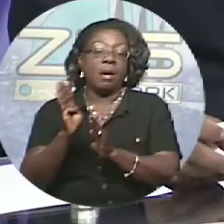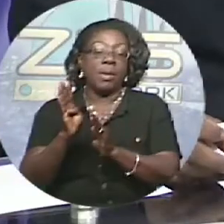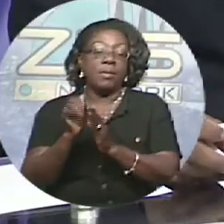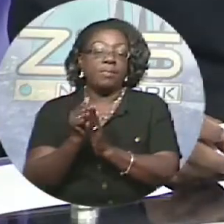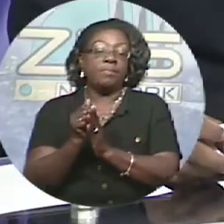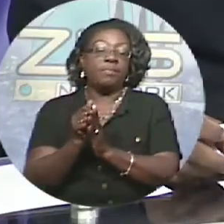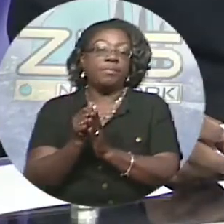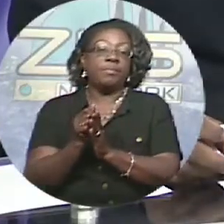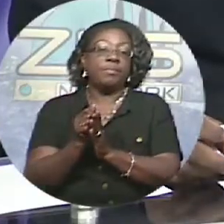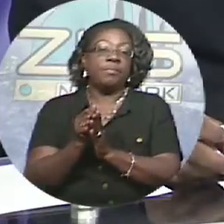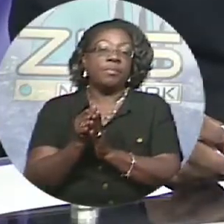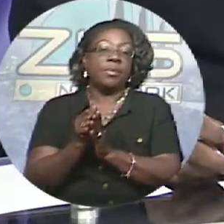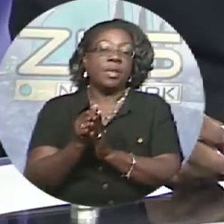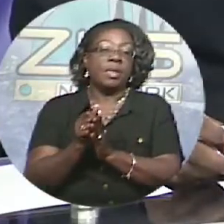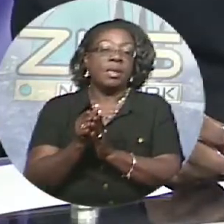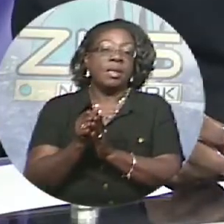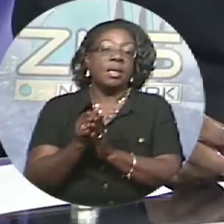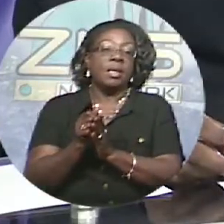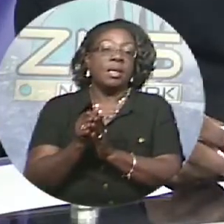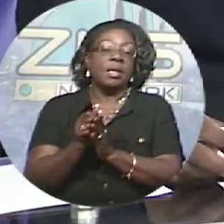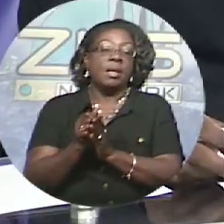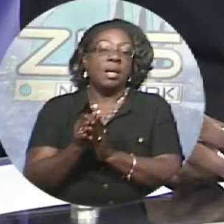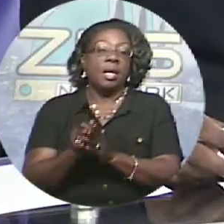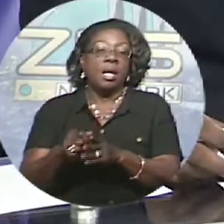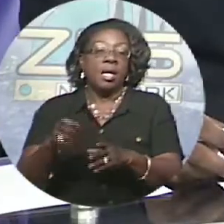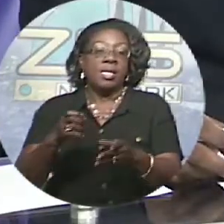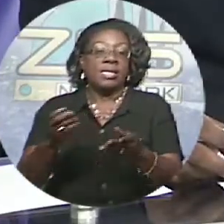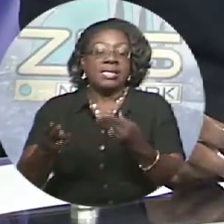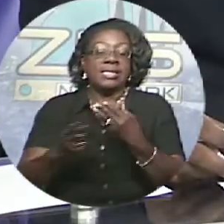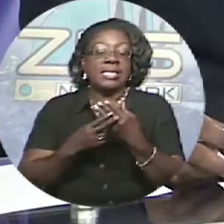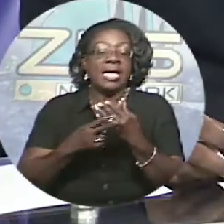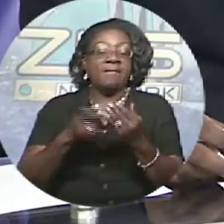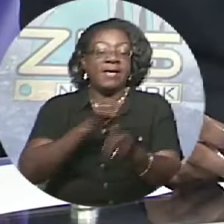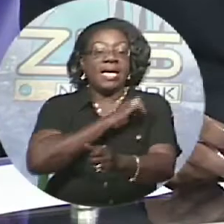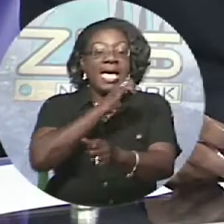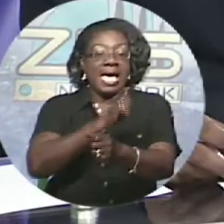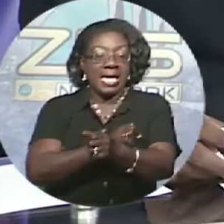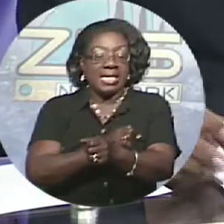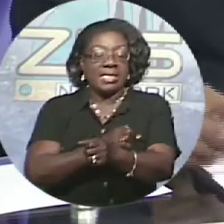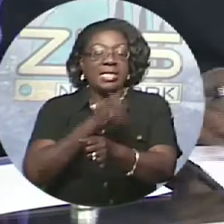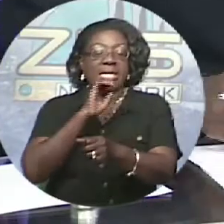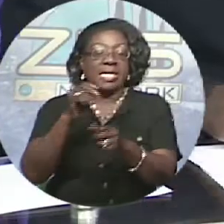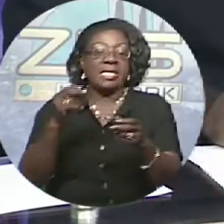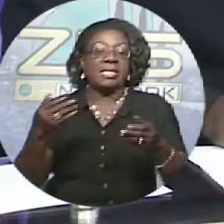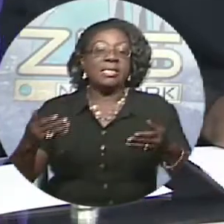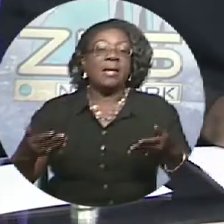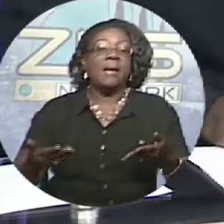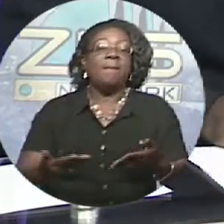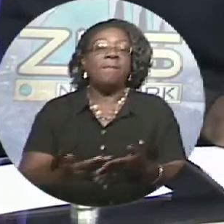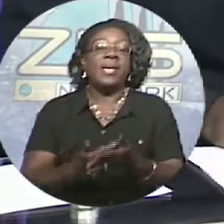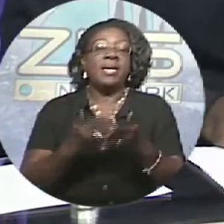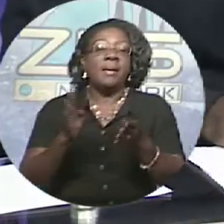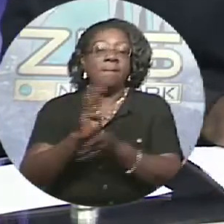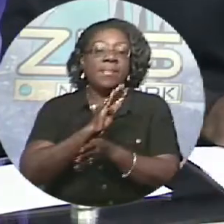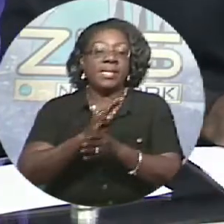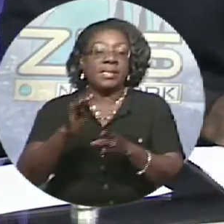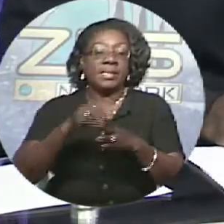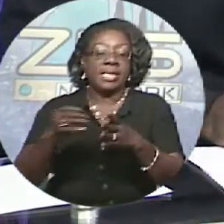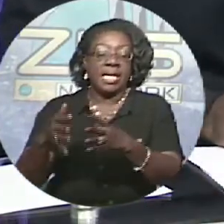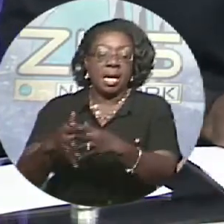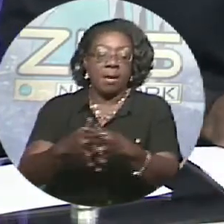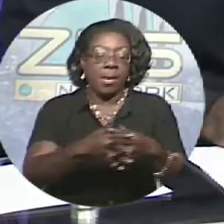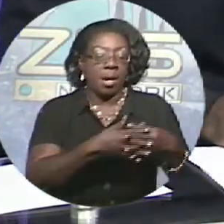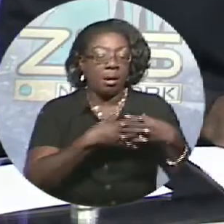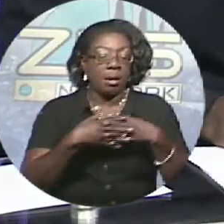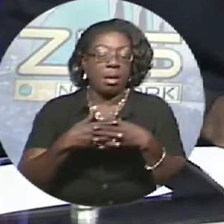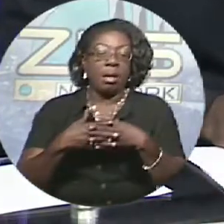Well, renewable energy is a big deal in the United States, and mega companies are going all out to cut costs through energy-saving measures. Our Keisha